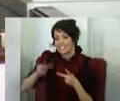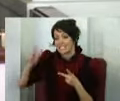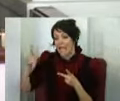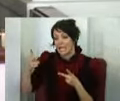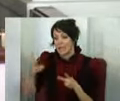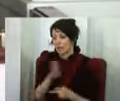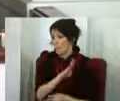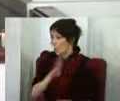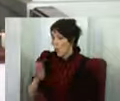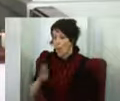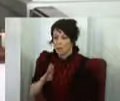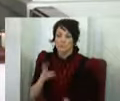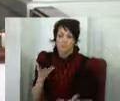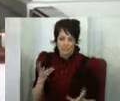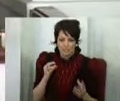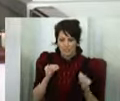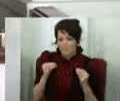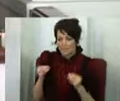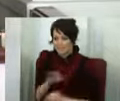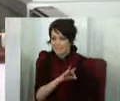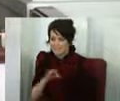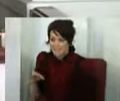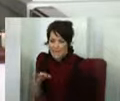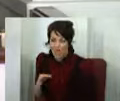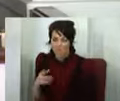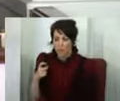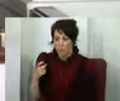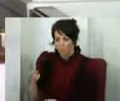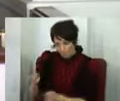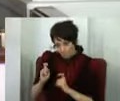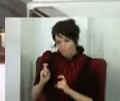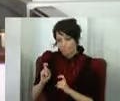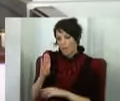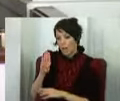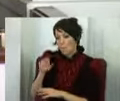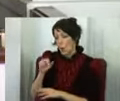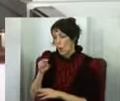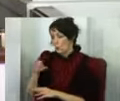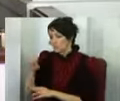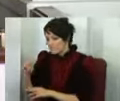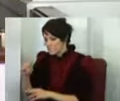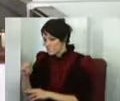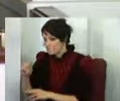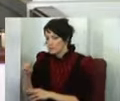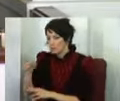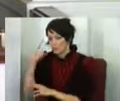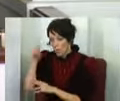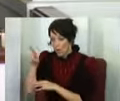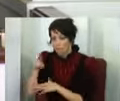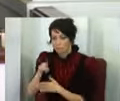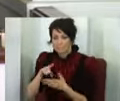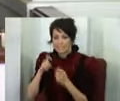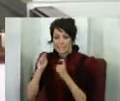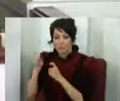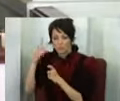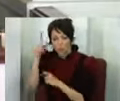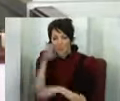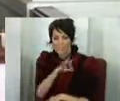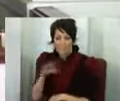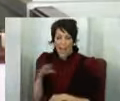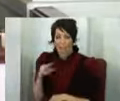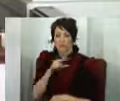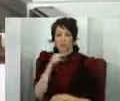for the board would love to give the staff a bonus, so we're here also to ask you for bonuses for the staff today. And